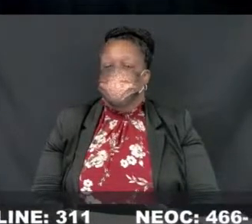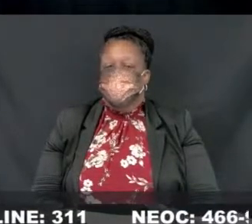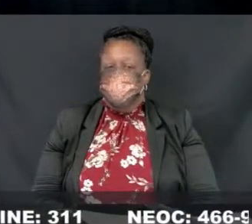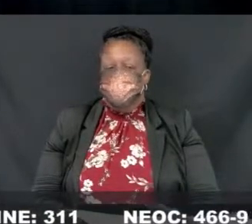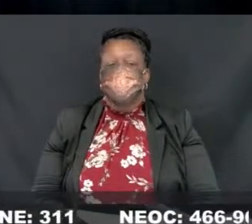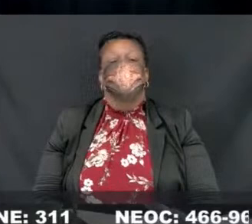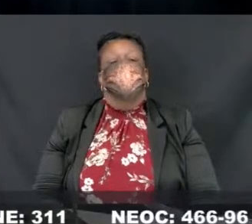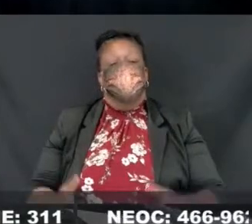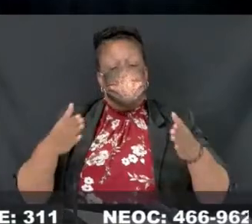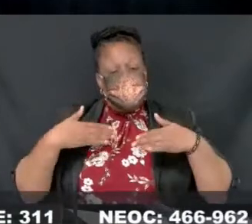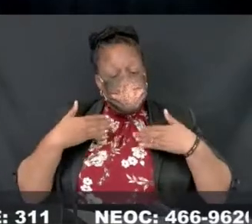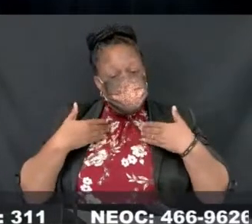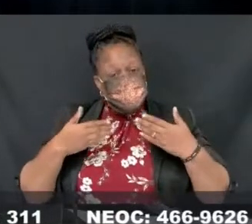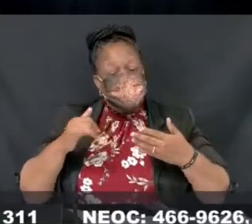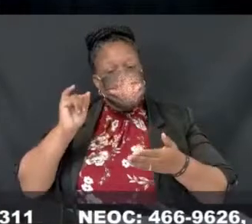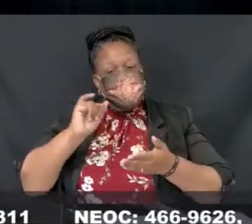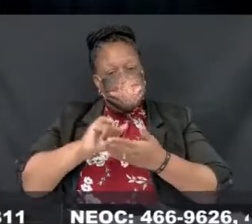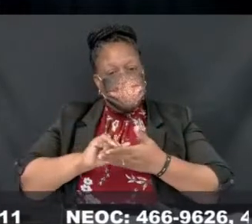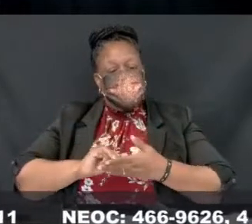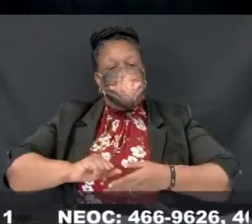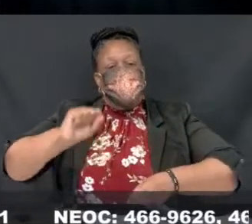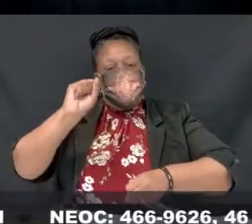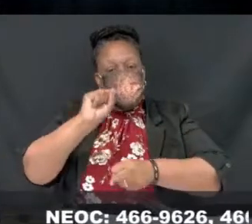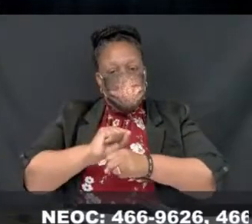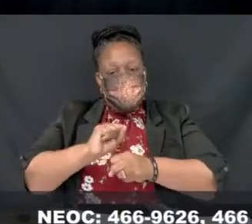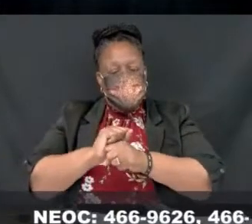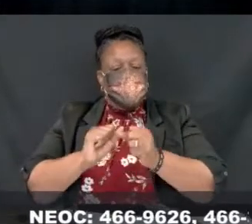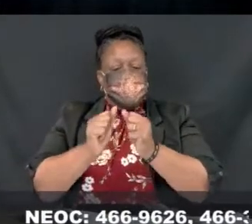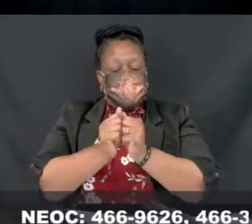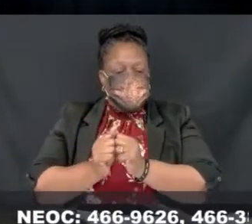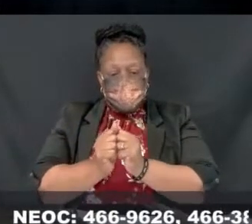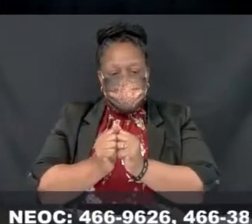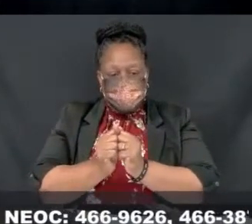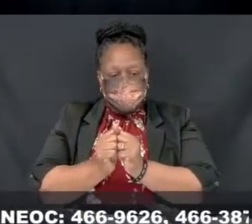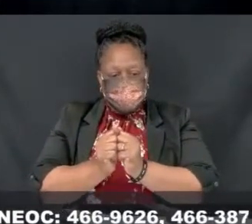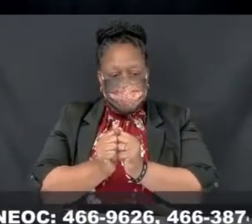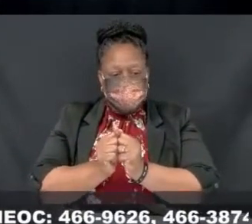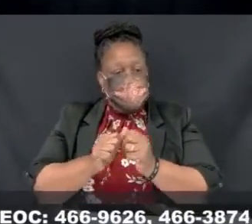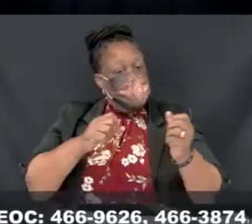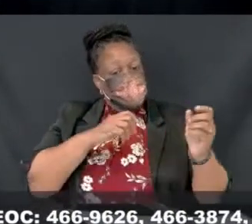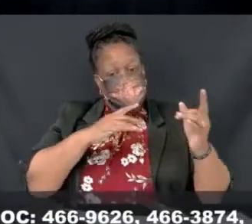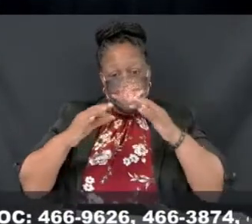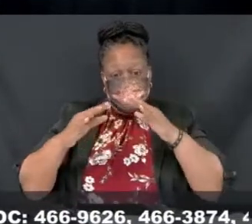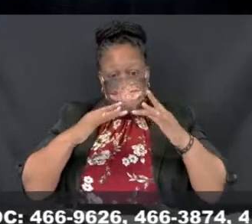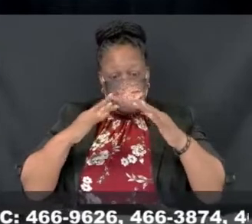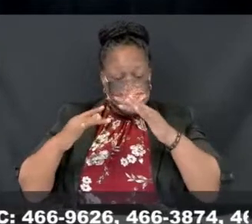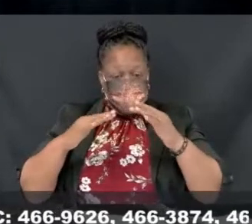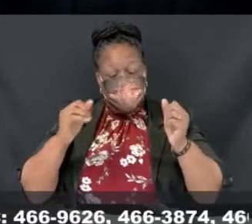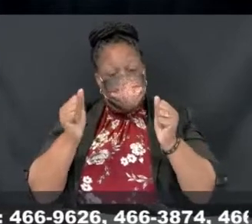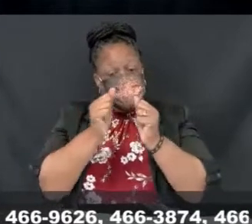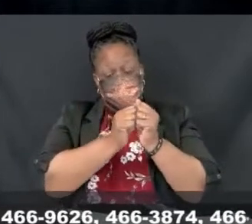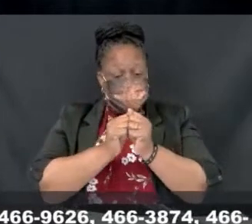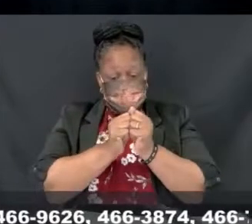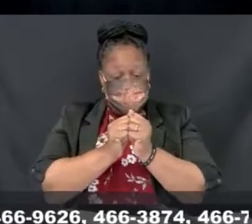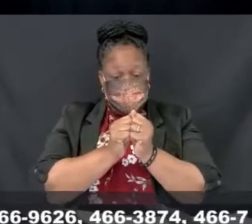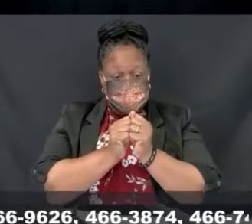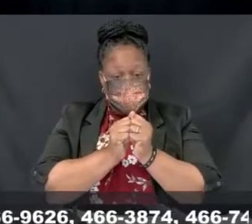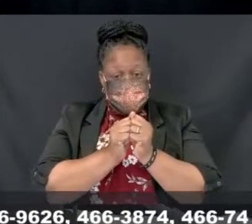together, we kept it behind closed doors, and we made sure that at the end of the day, when we come before